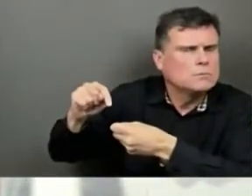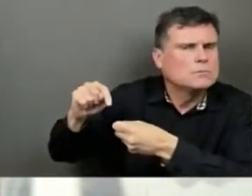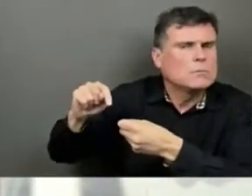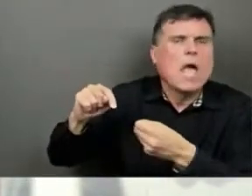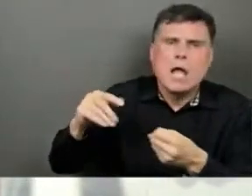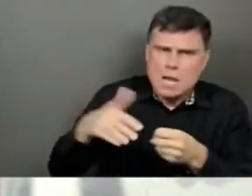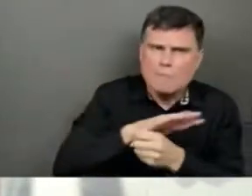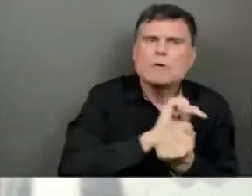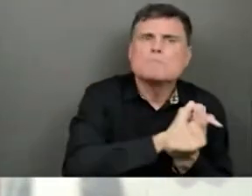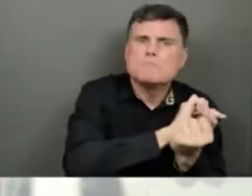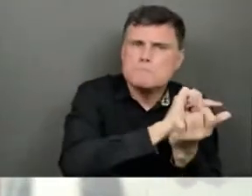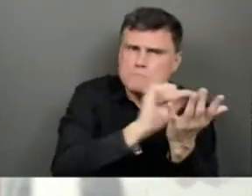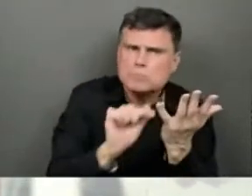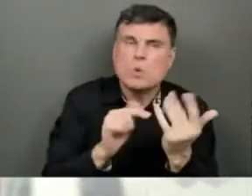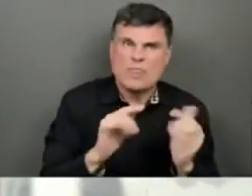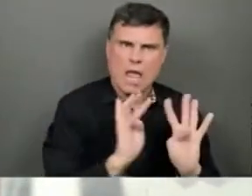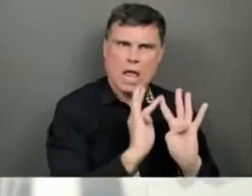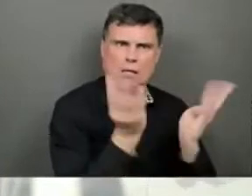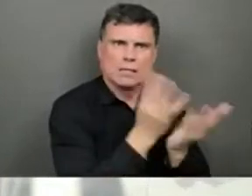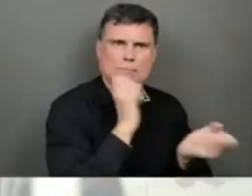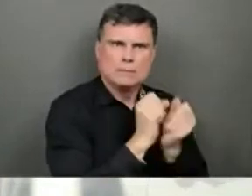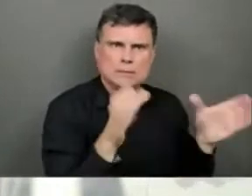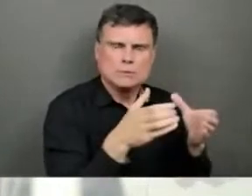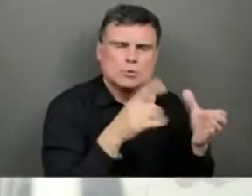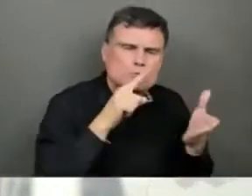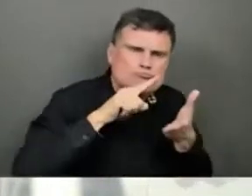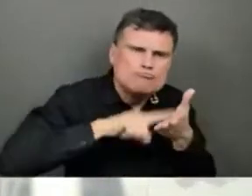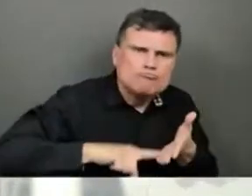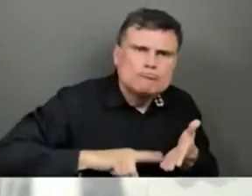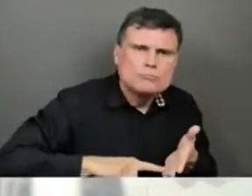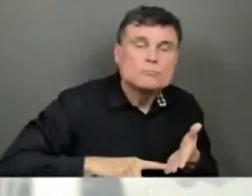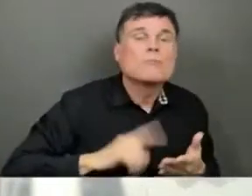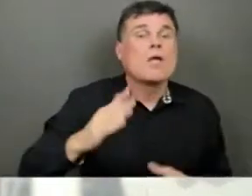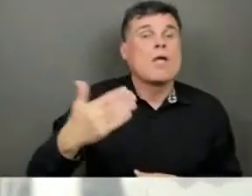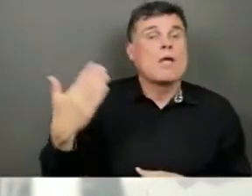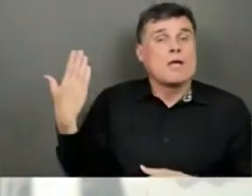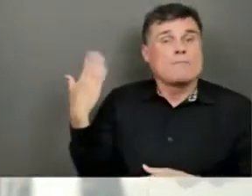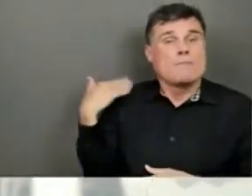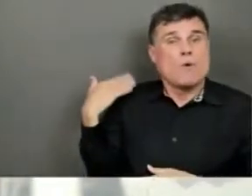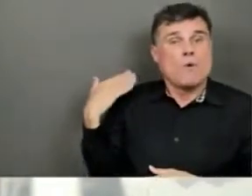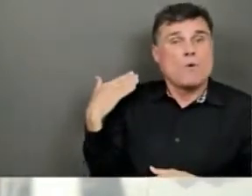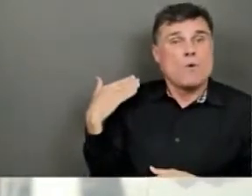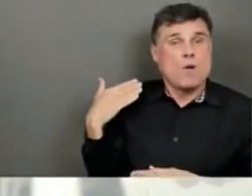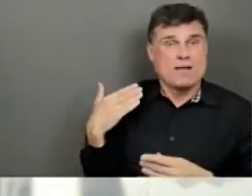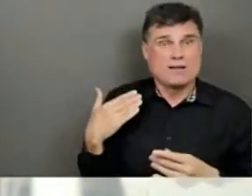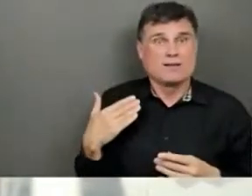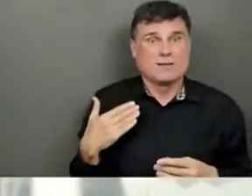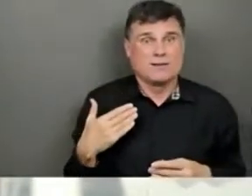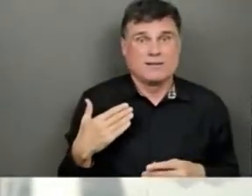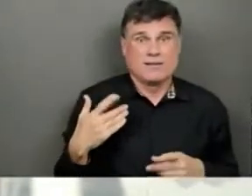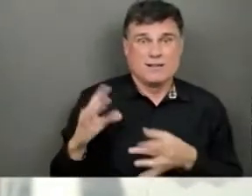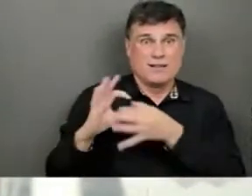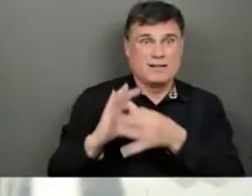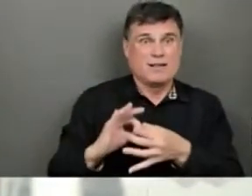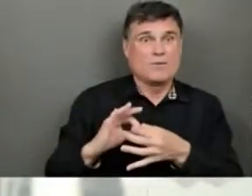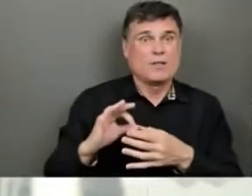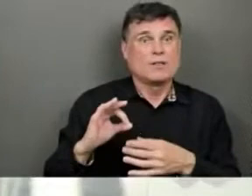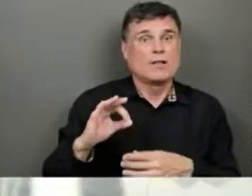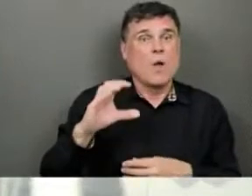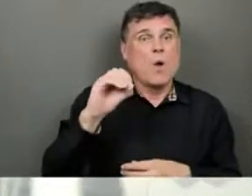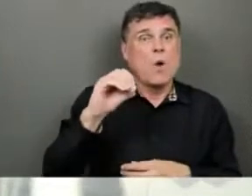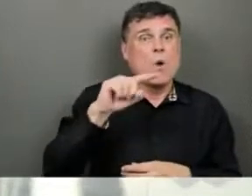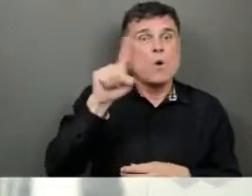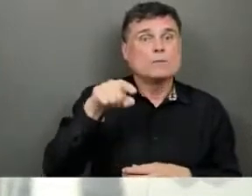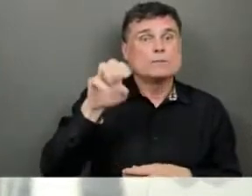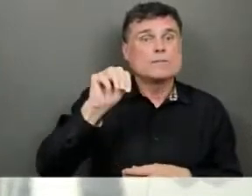first question I received was about access to the drug Ozempic, and the drug Ozempic changed with respect to access